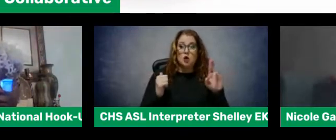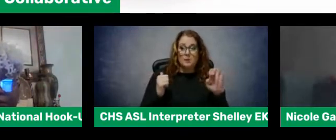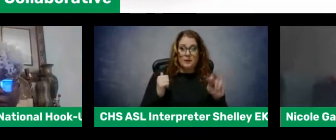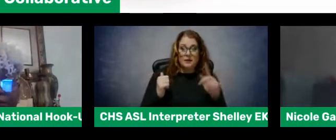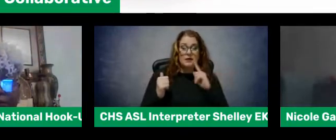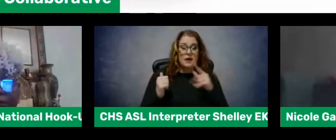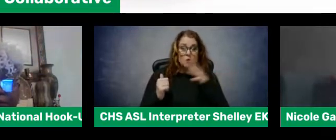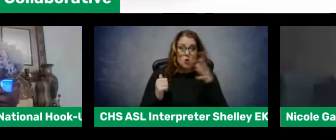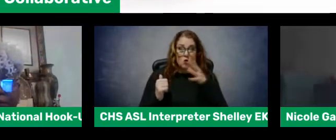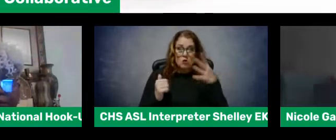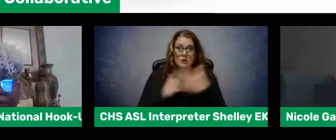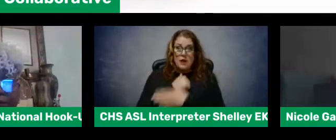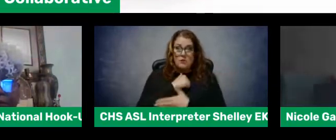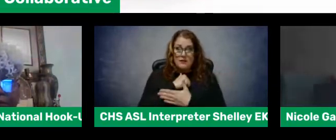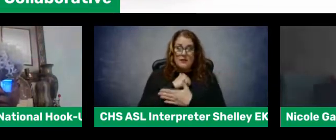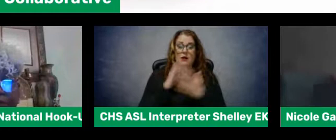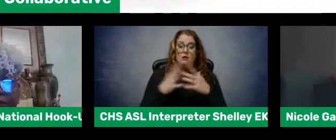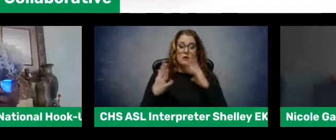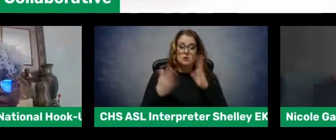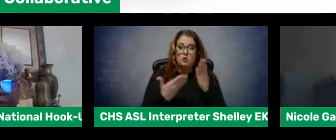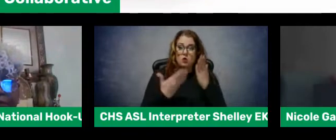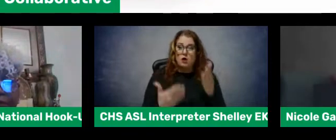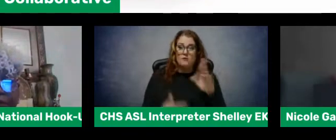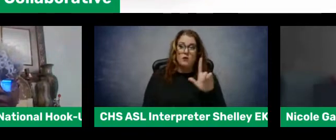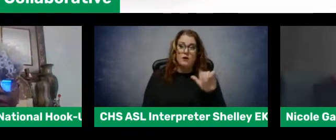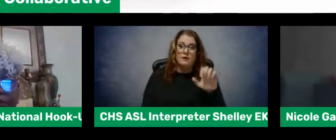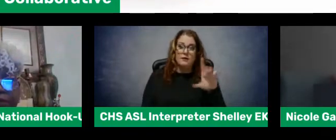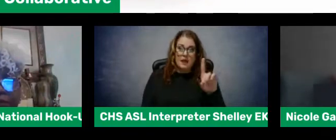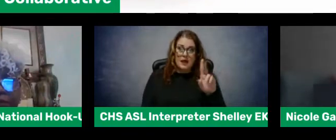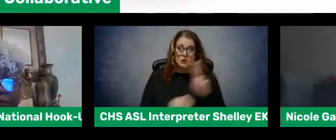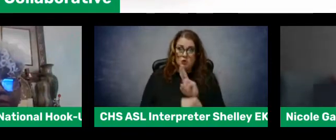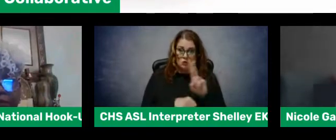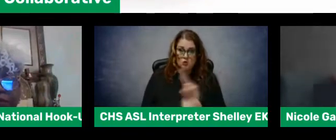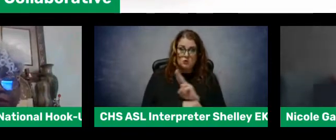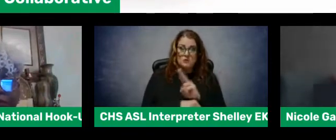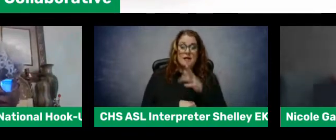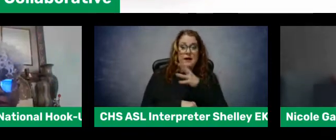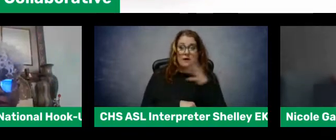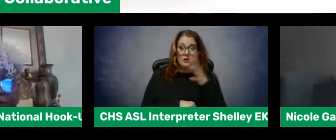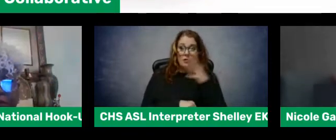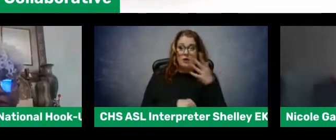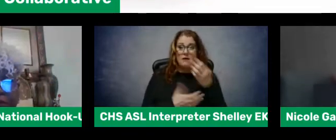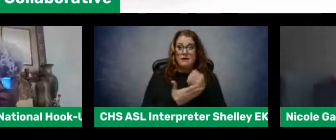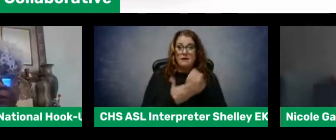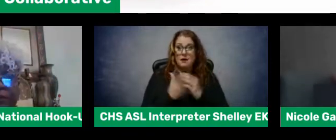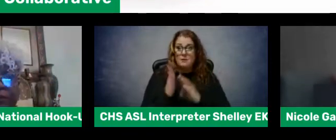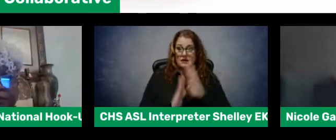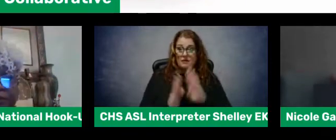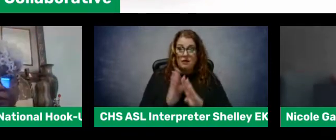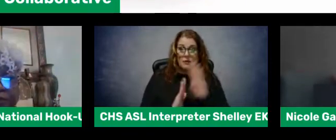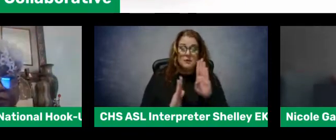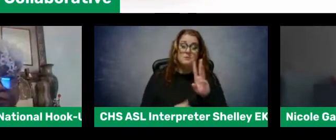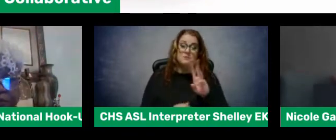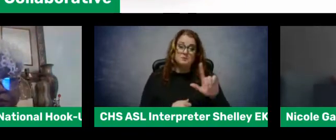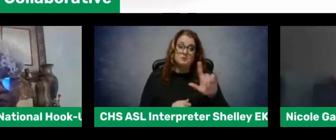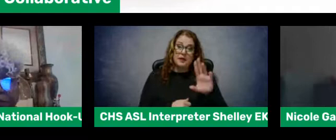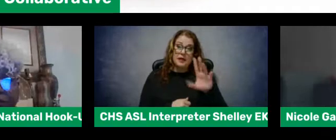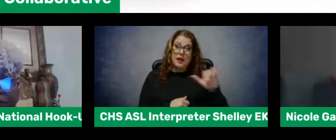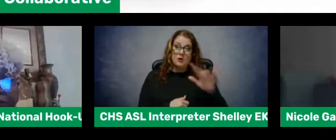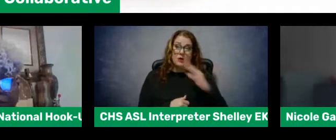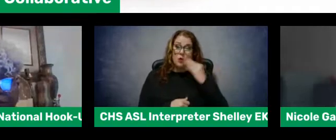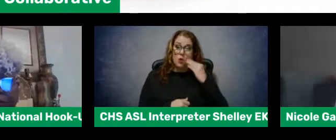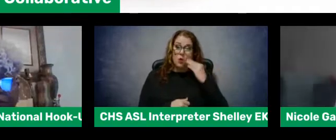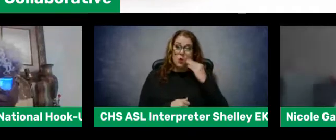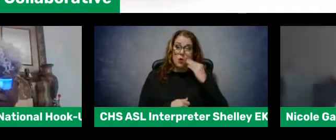and has much to offer in terms of land use, agriculture, and economic development. Will County is home to currently